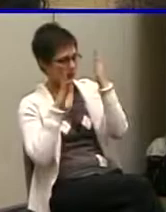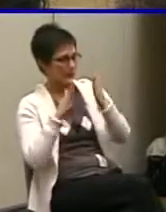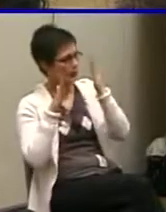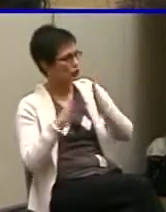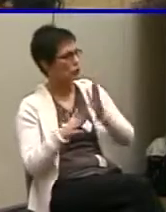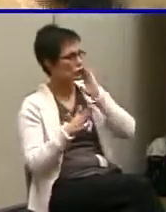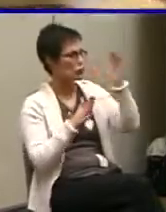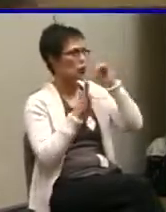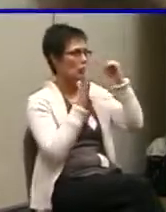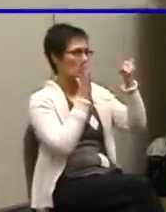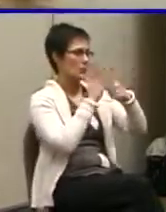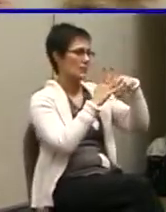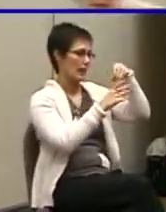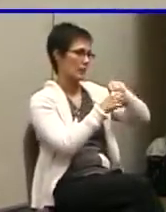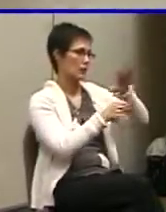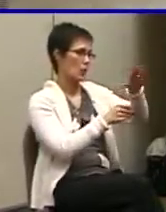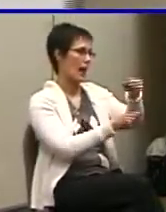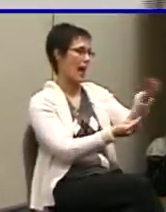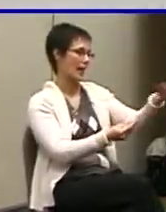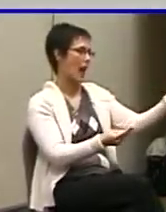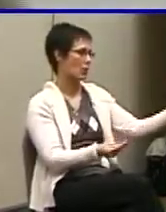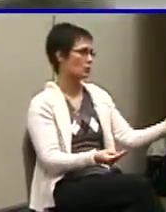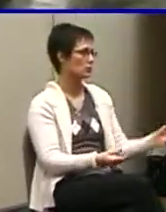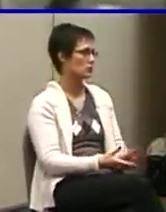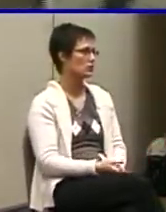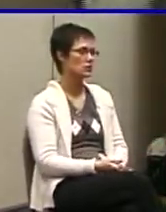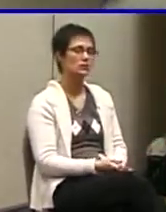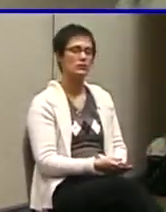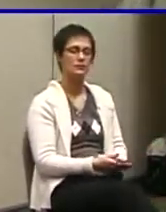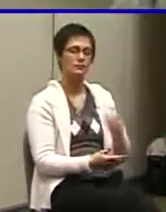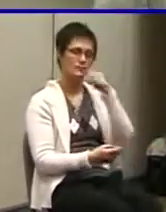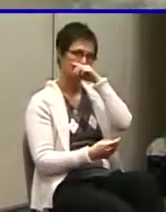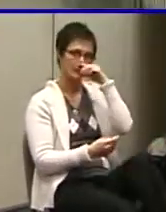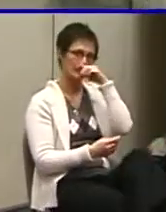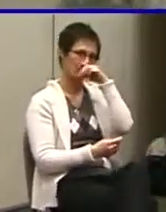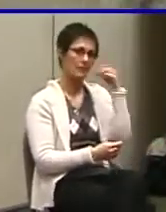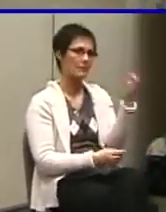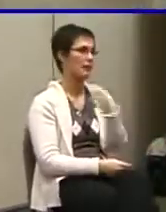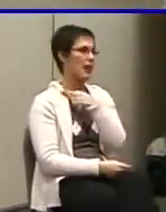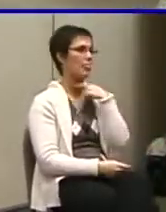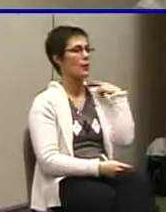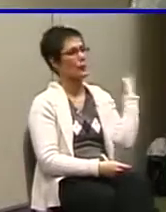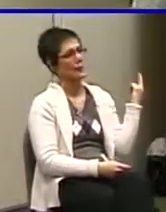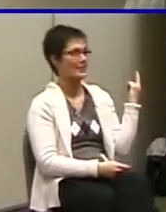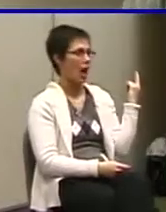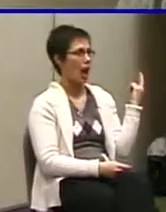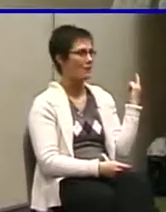well. And at the risk of violating the state form,